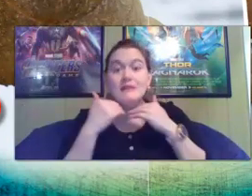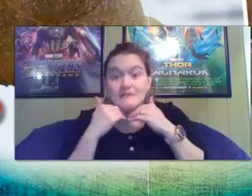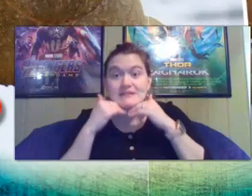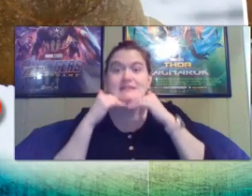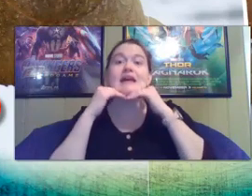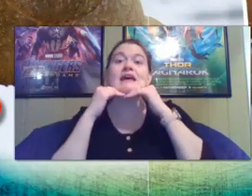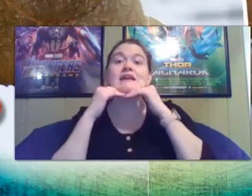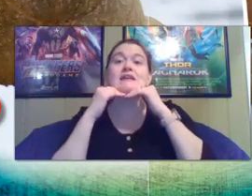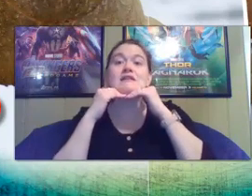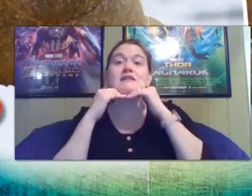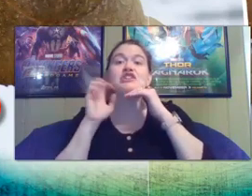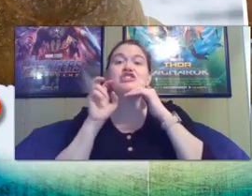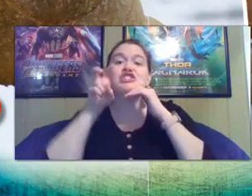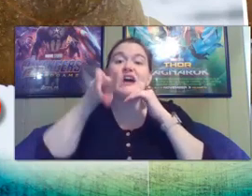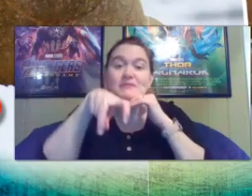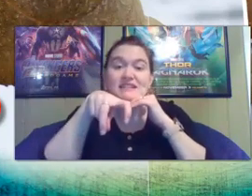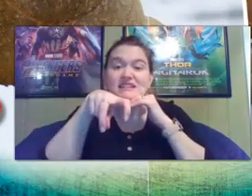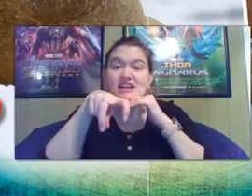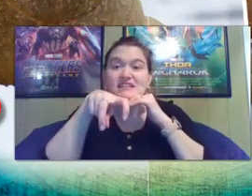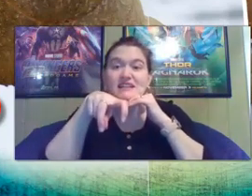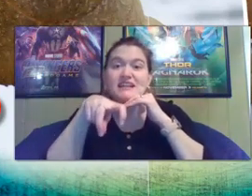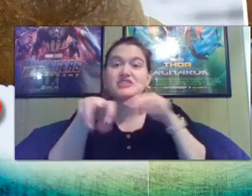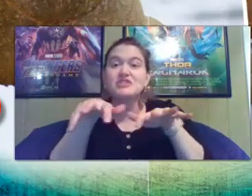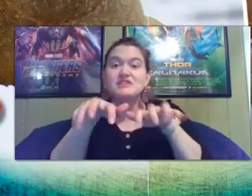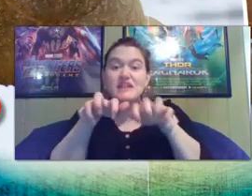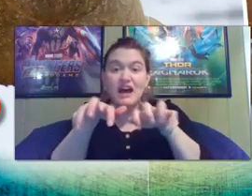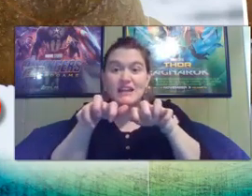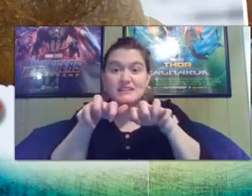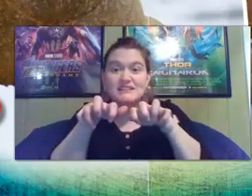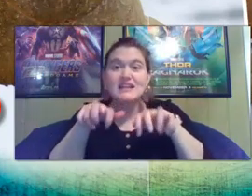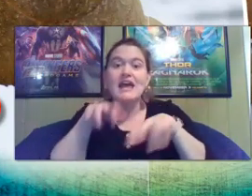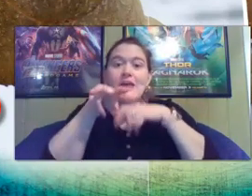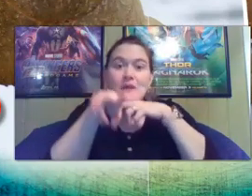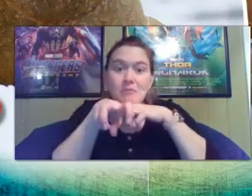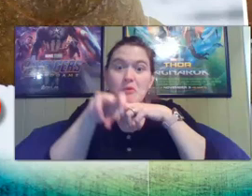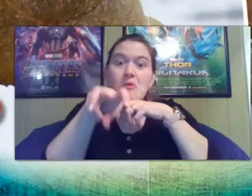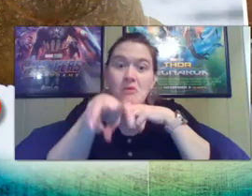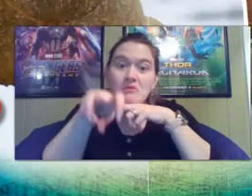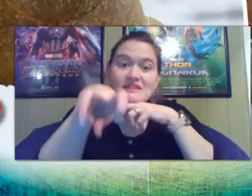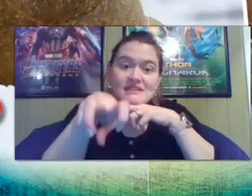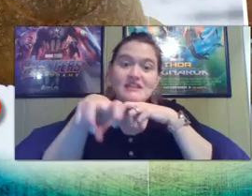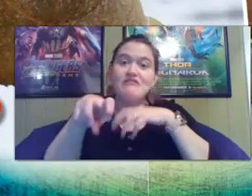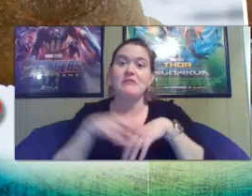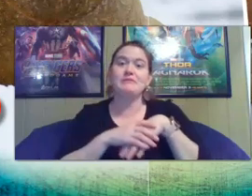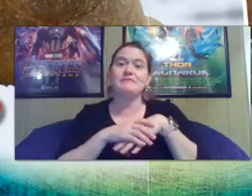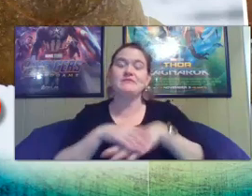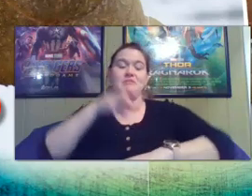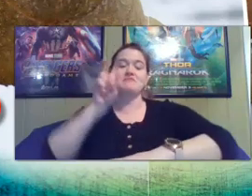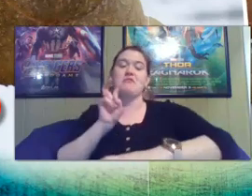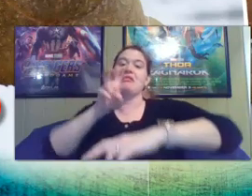walrus lifts its head, jabs its tusks into the ice, and then pulls itself